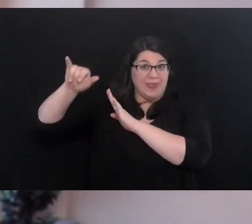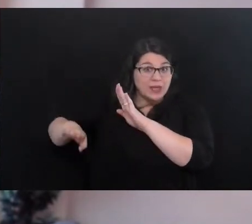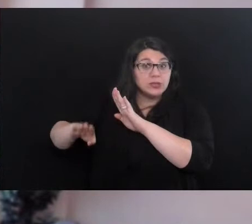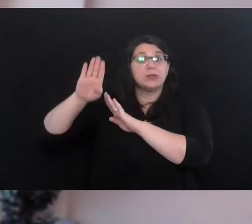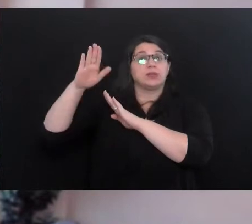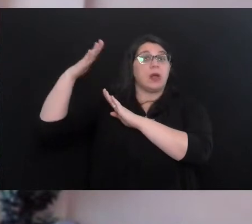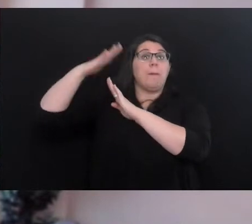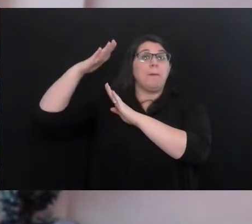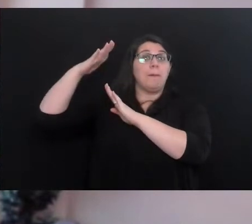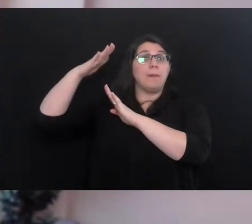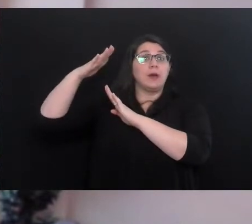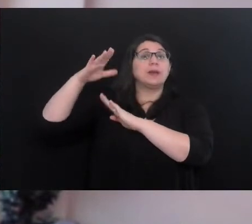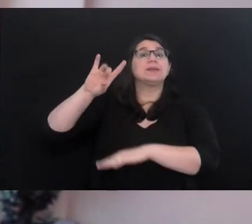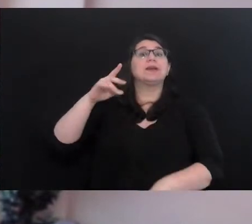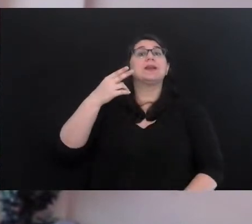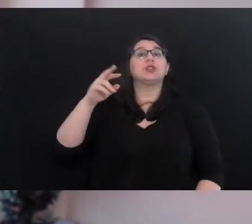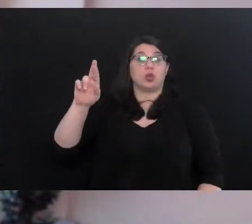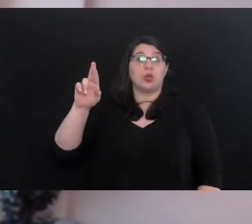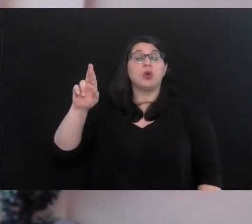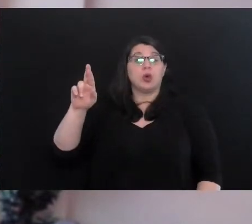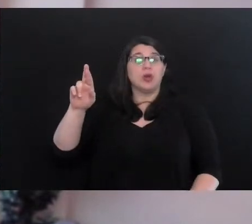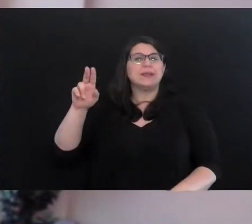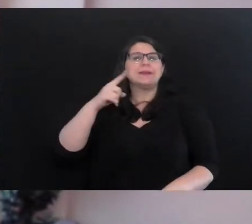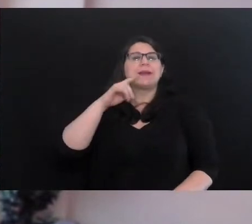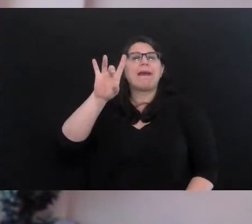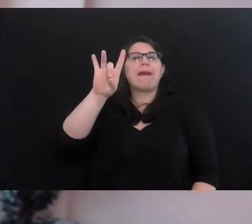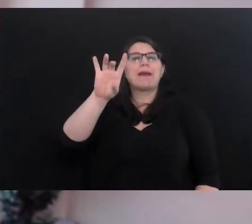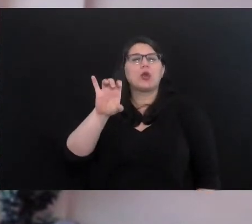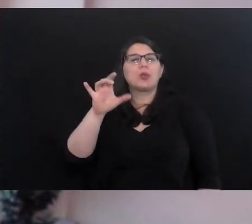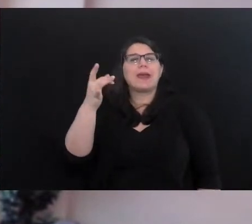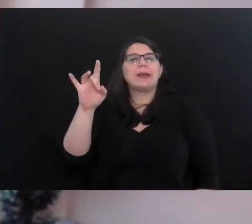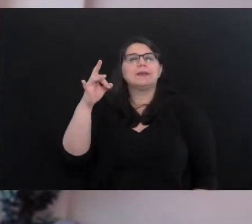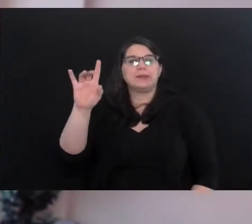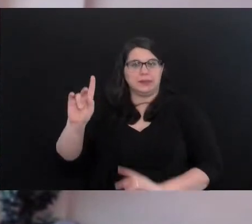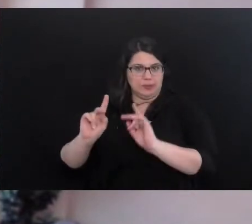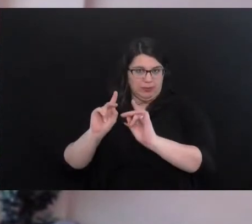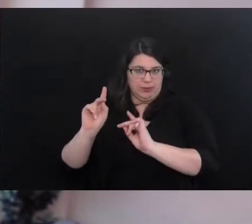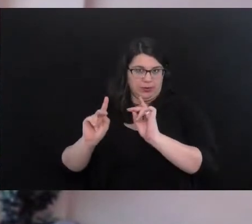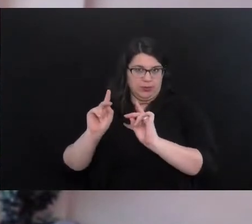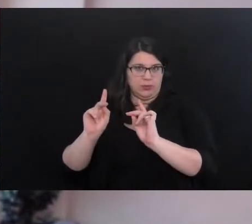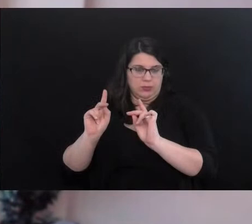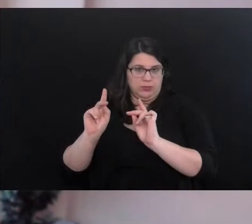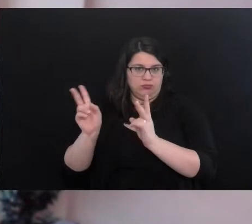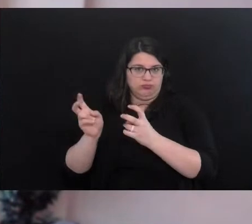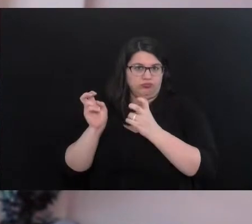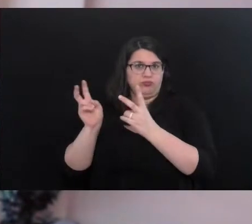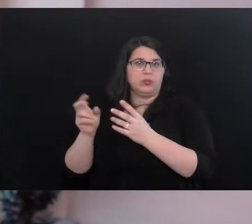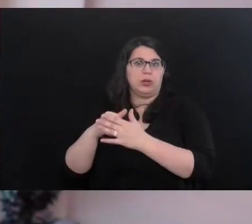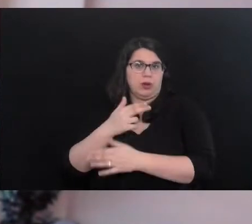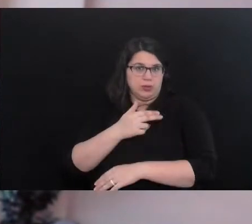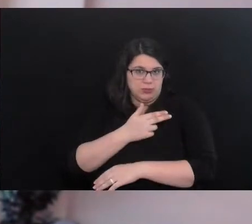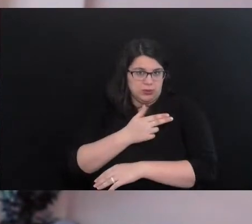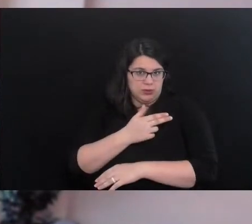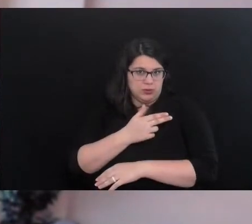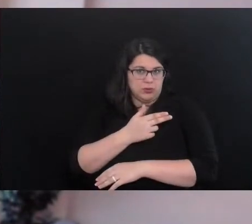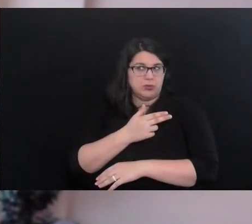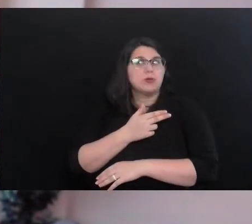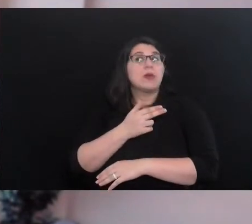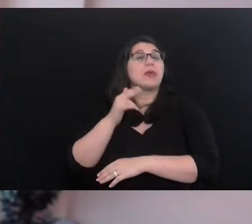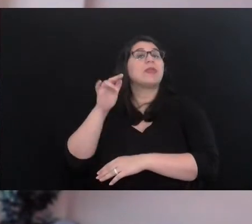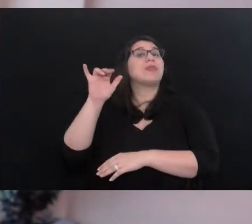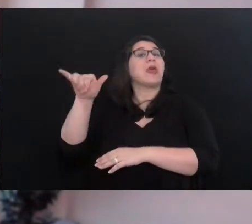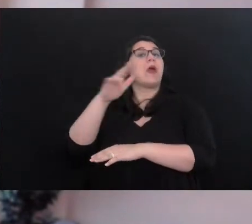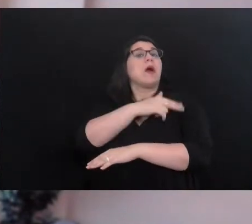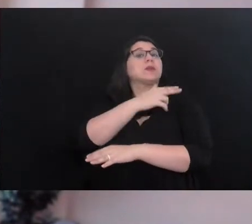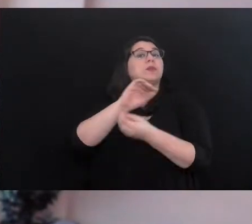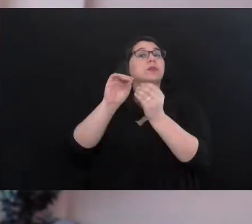from DHHR website, of 818 people in the hospitals. And over time, we saw that go